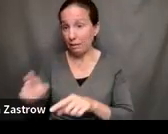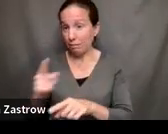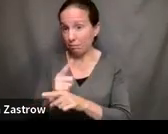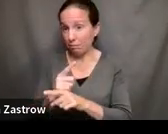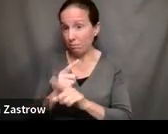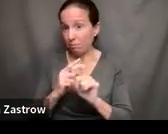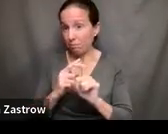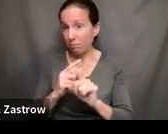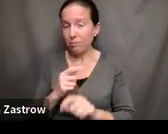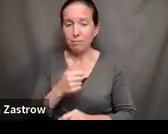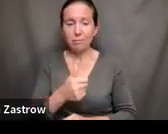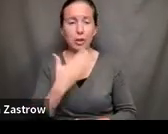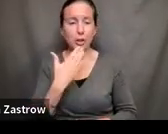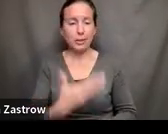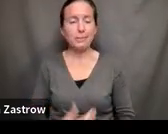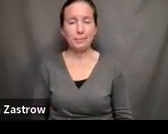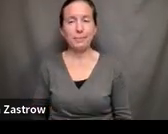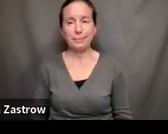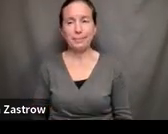Awesome.